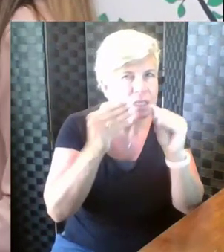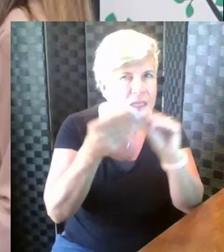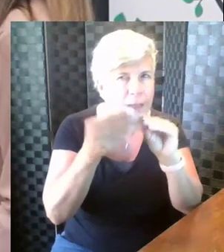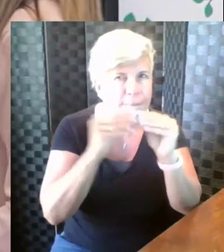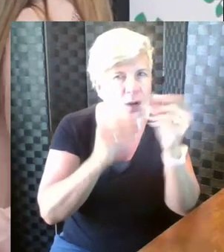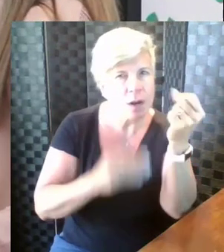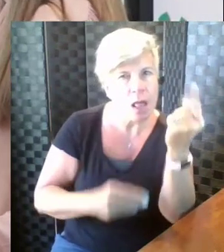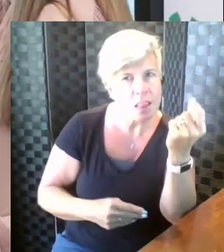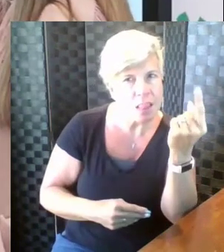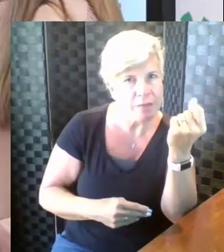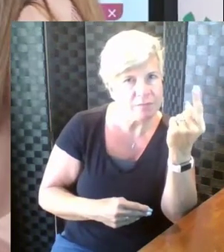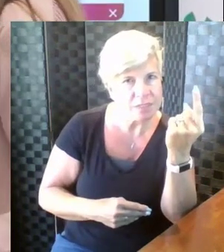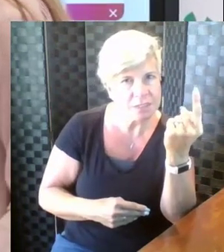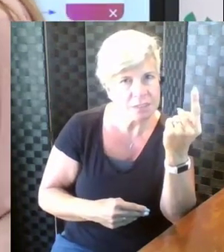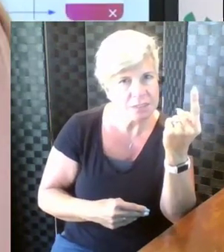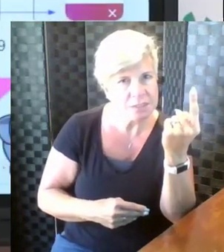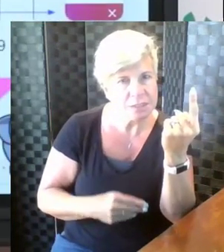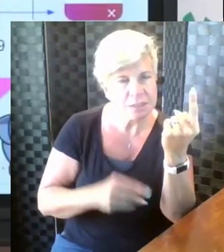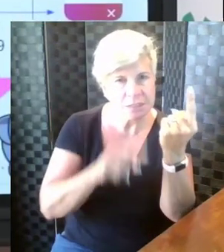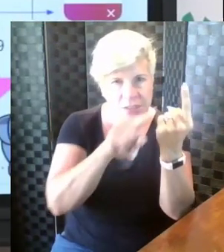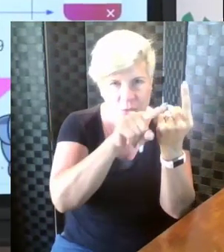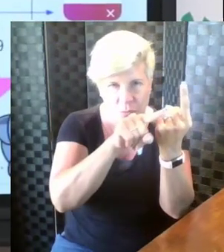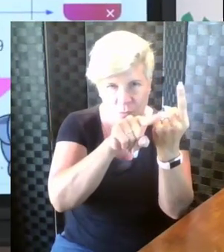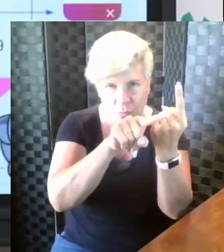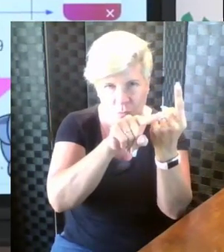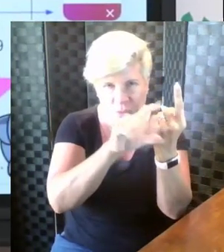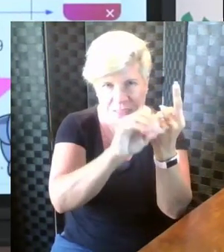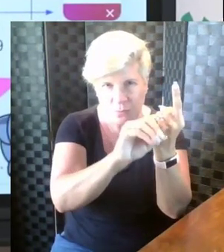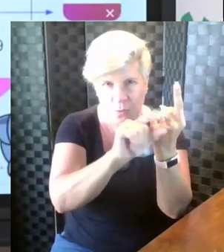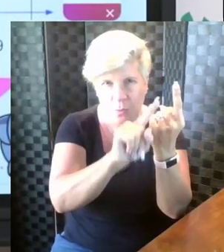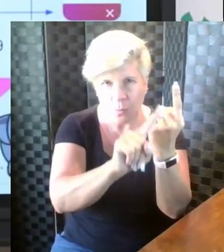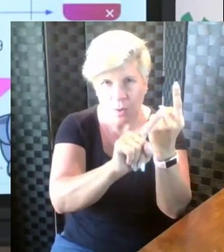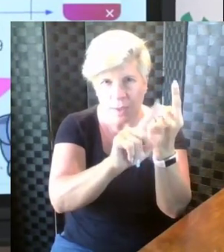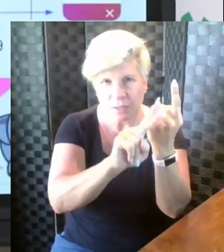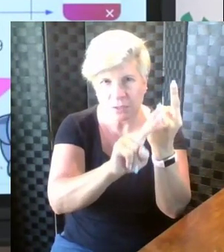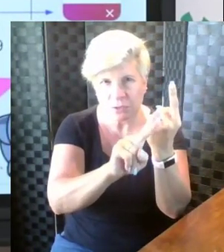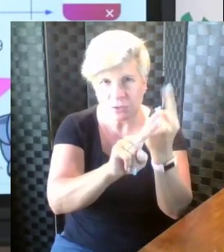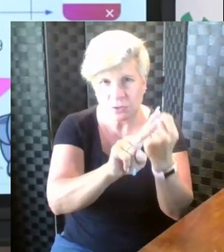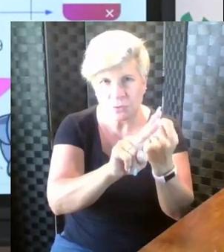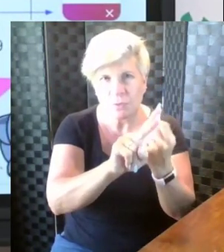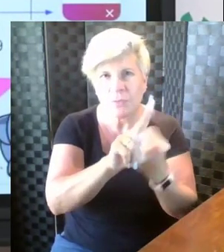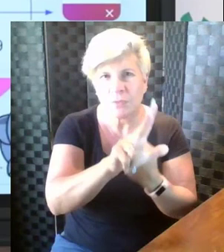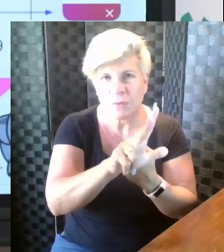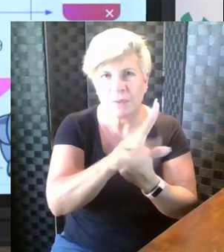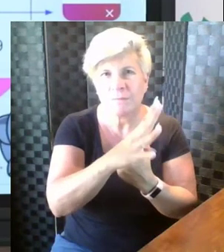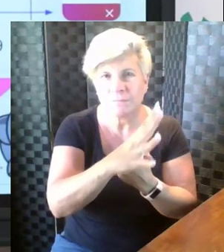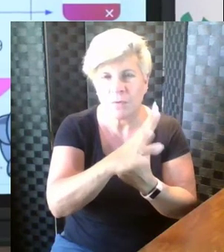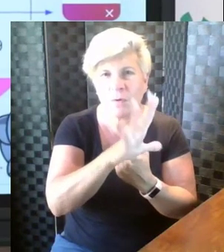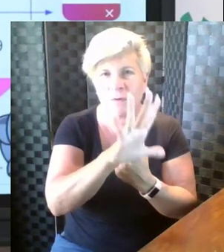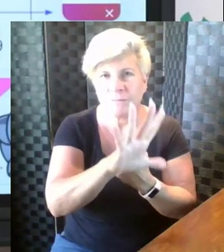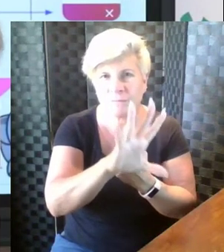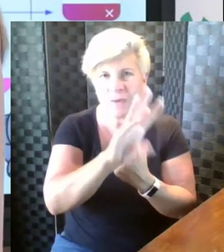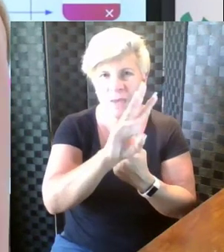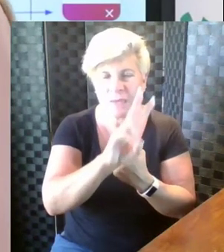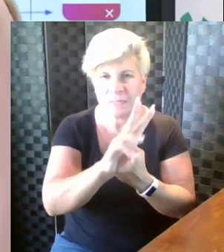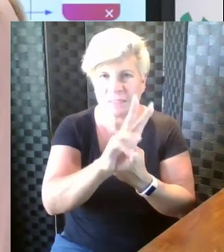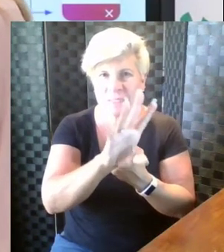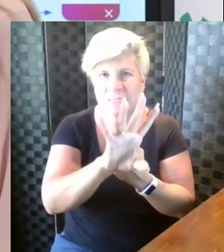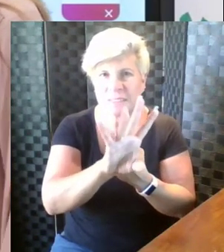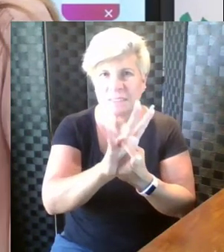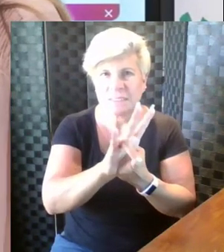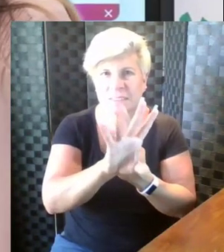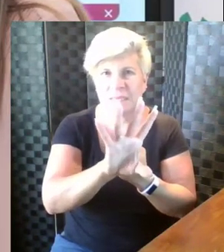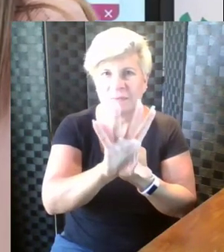I'm looking at 11. So count up to 11 with me. 0, 1, 2, 3, 4,